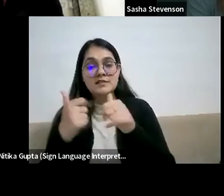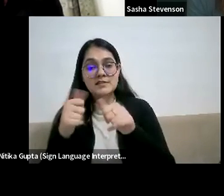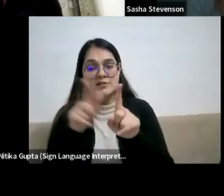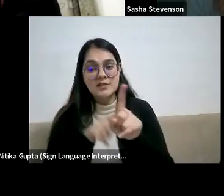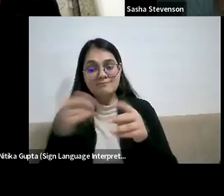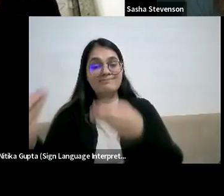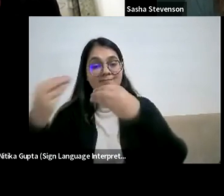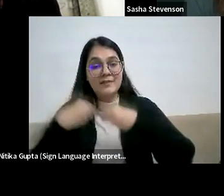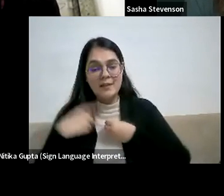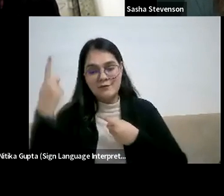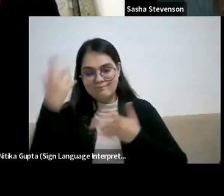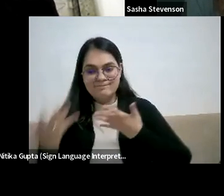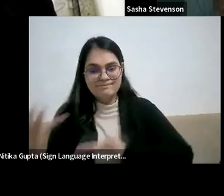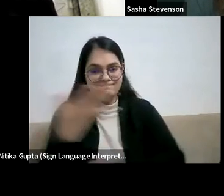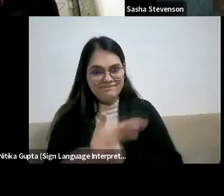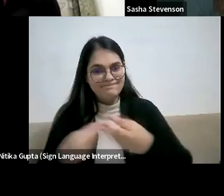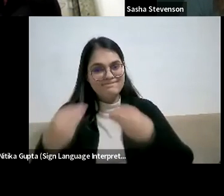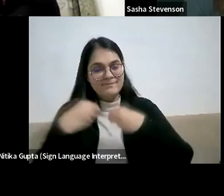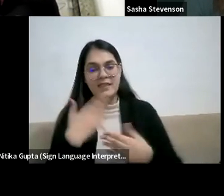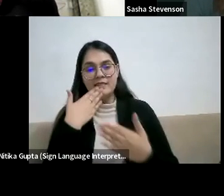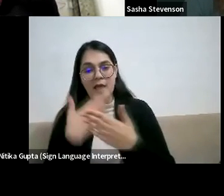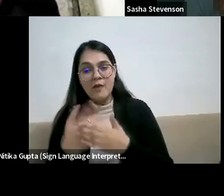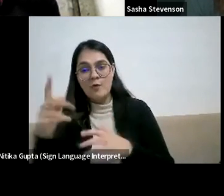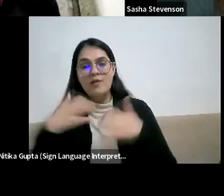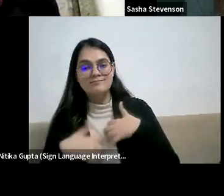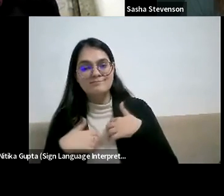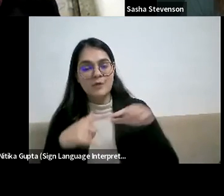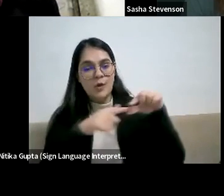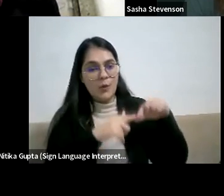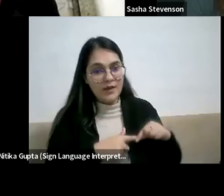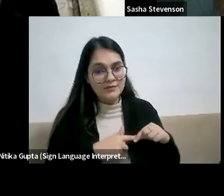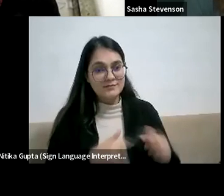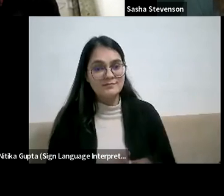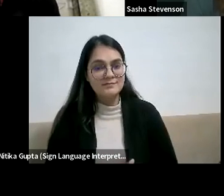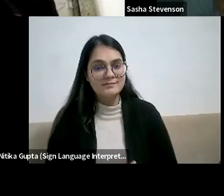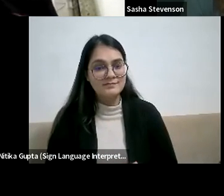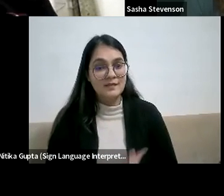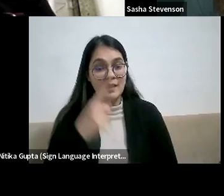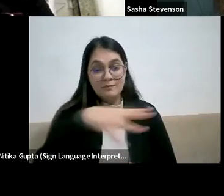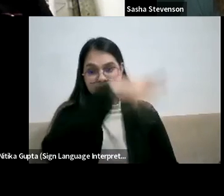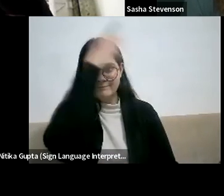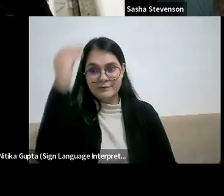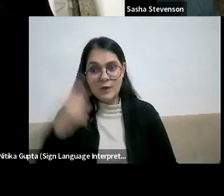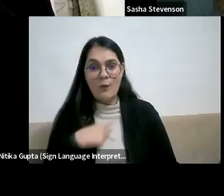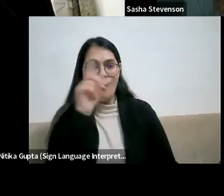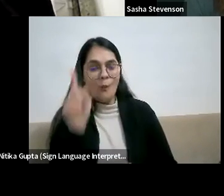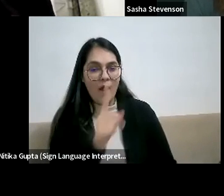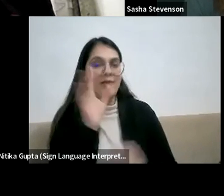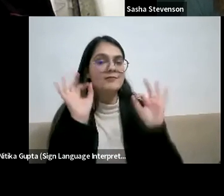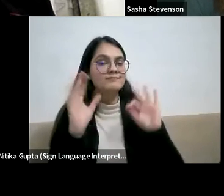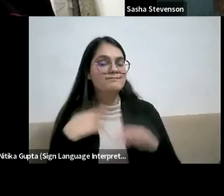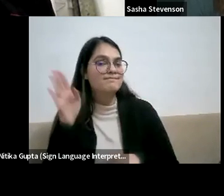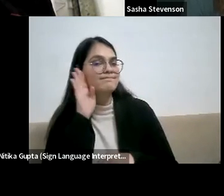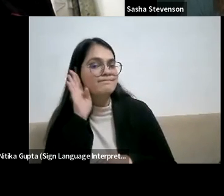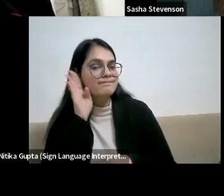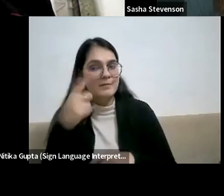the audience for their interesting questions. It's definitely been an enlightening 1 hour for me,